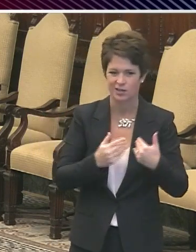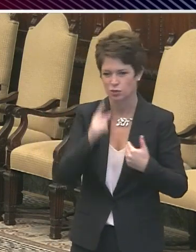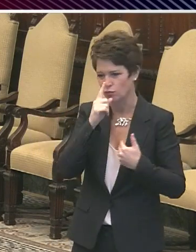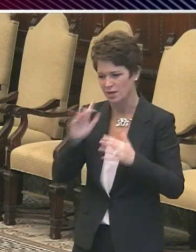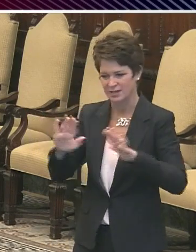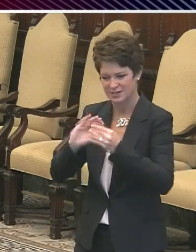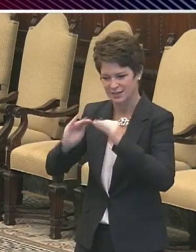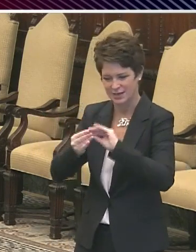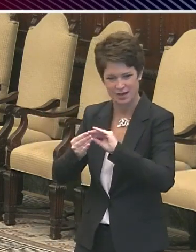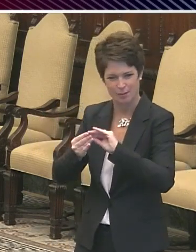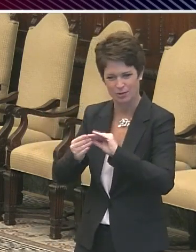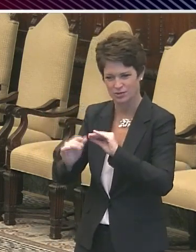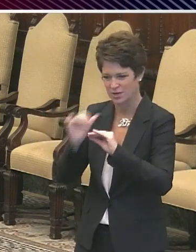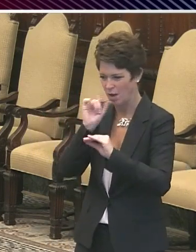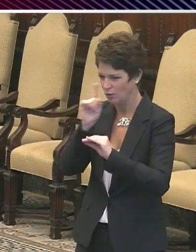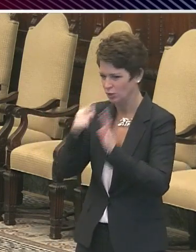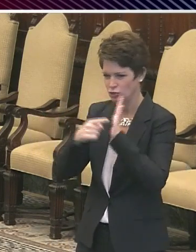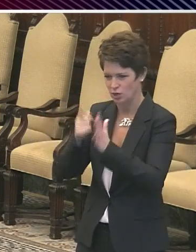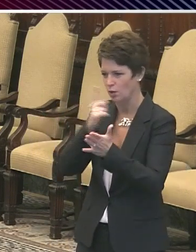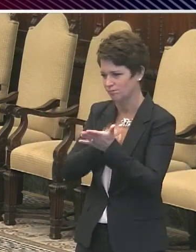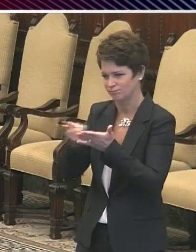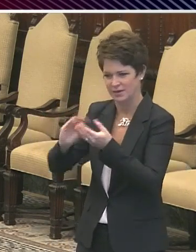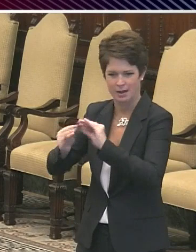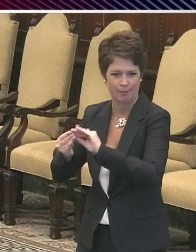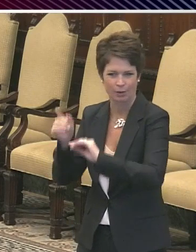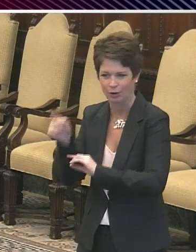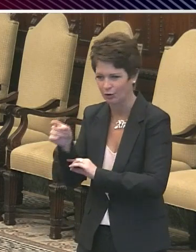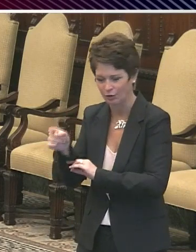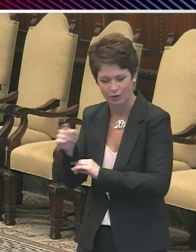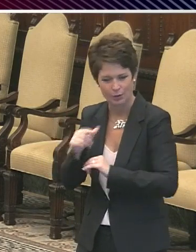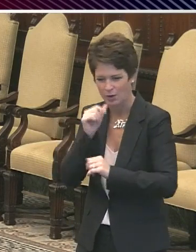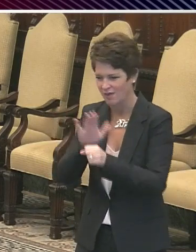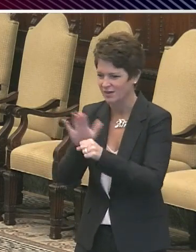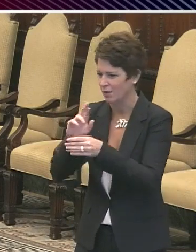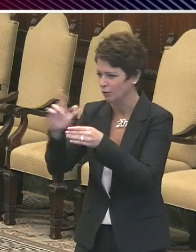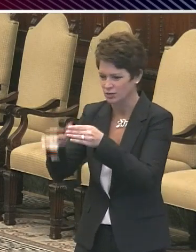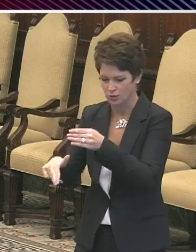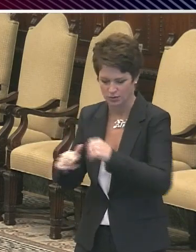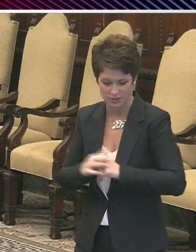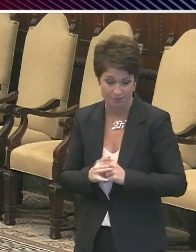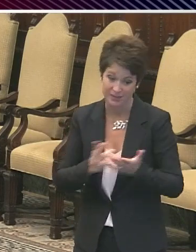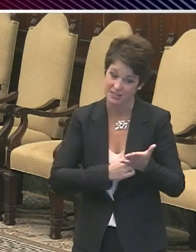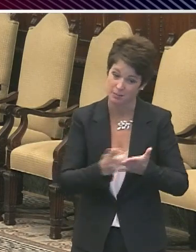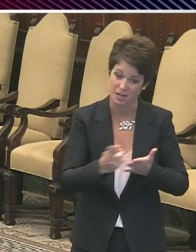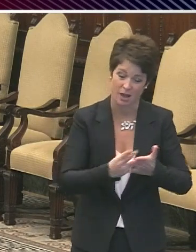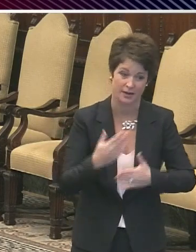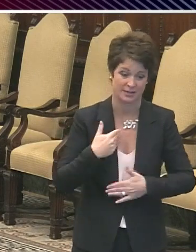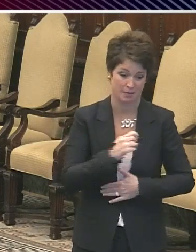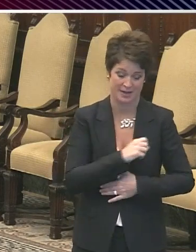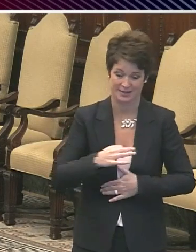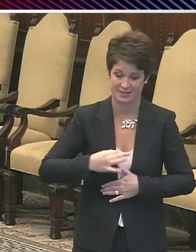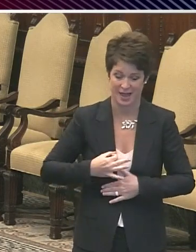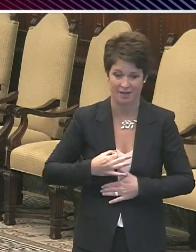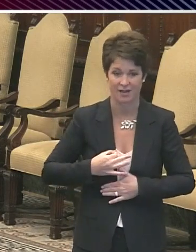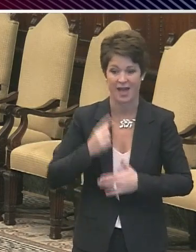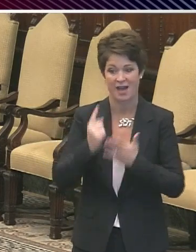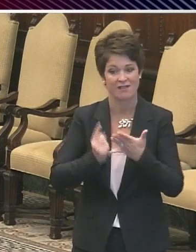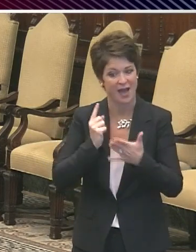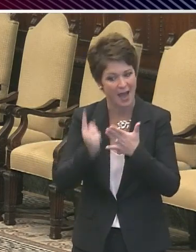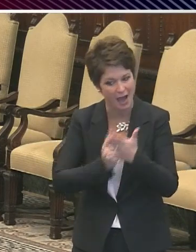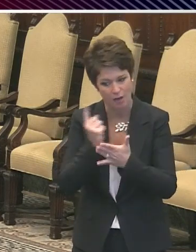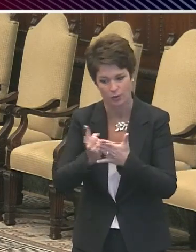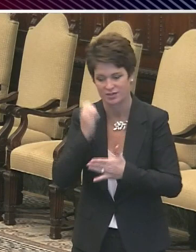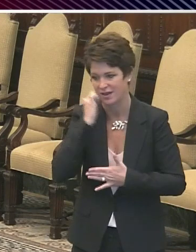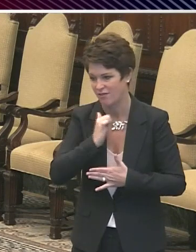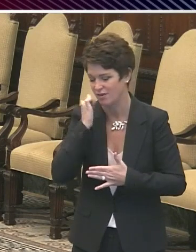we had to say is, well, it's a low number today, but we've got fewer test results in. And to be honest, My staff spend hours every single